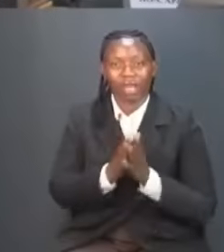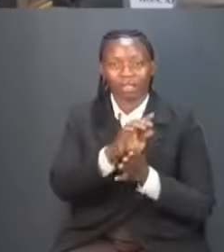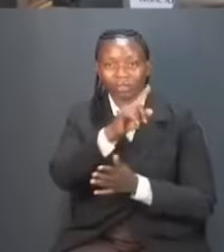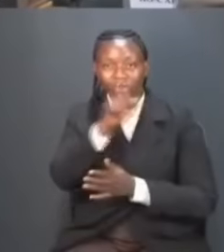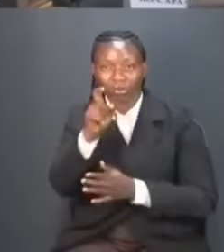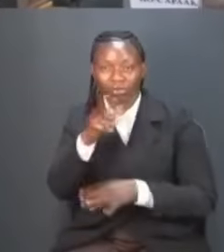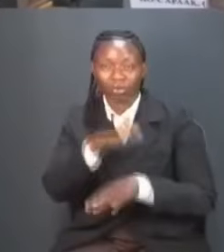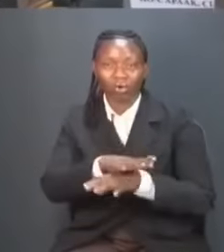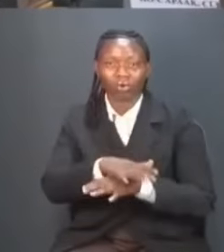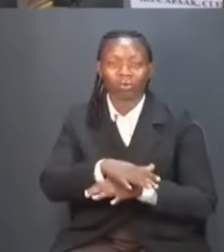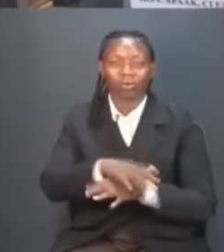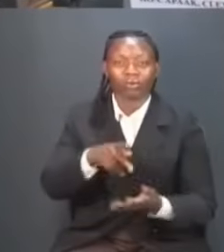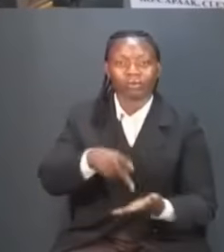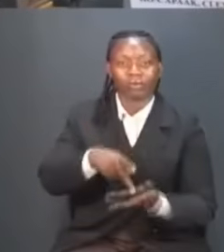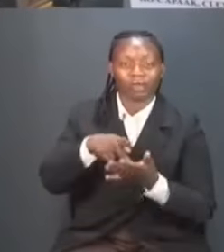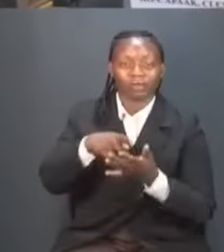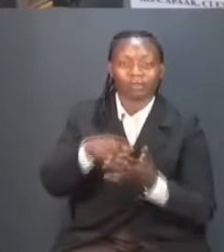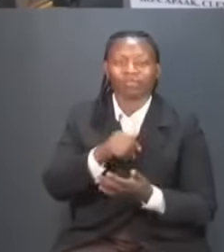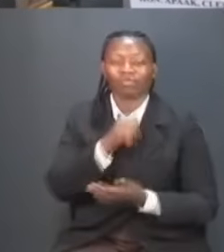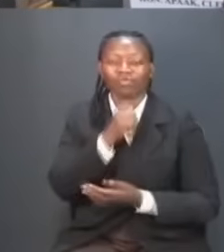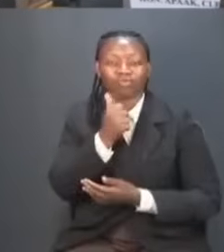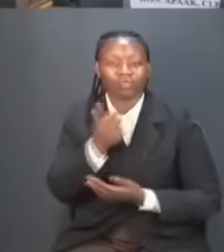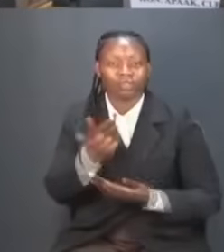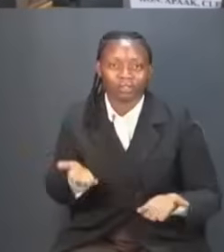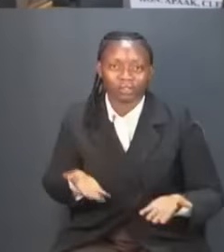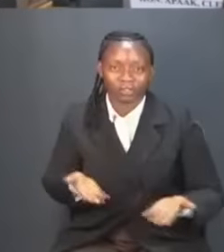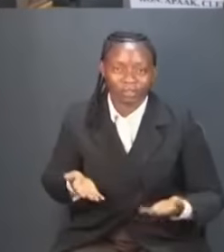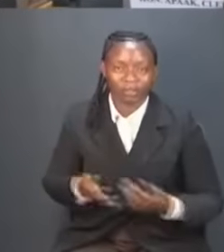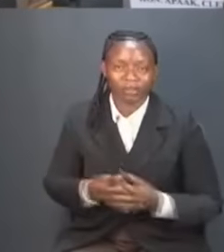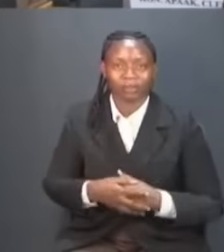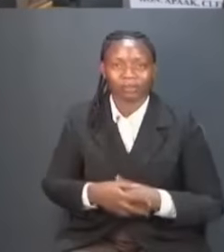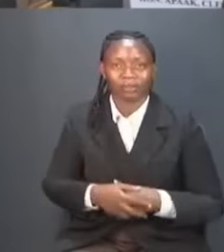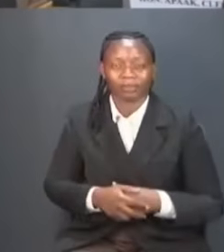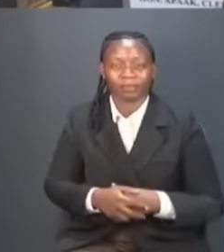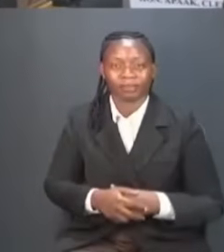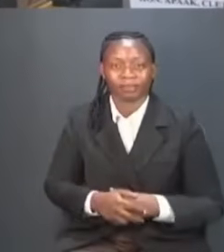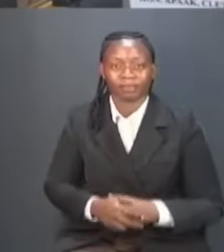his behalf. He's unavoidably not around.